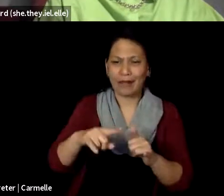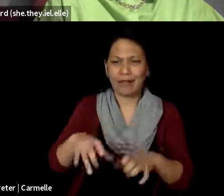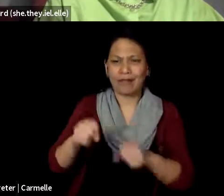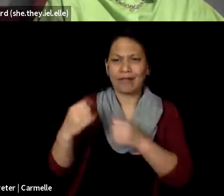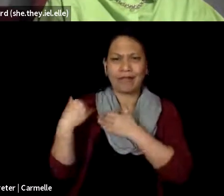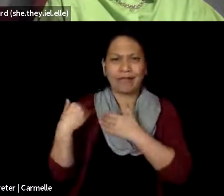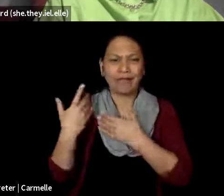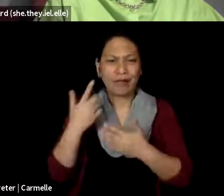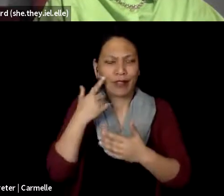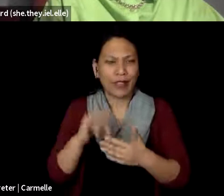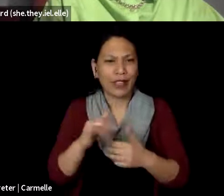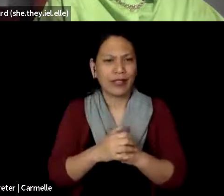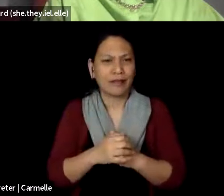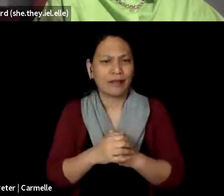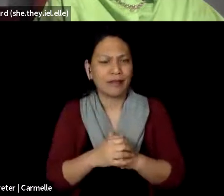I mean,